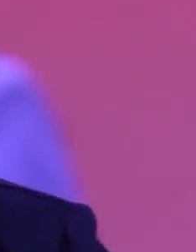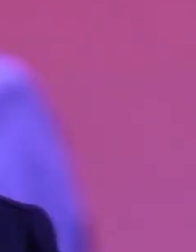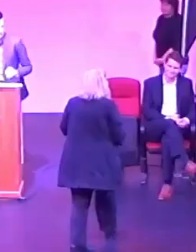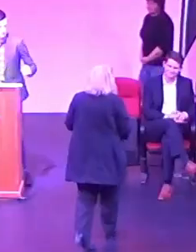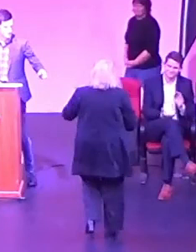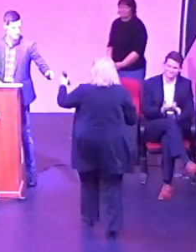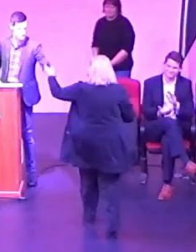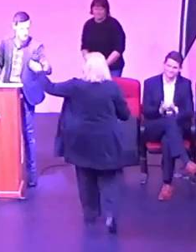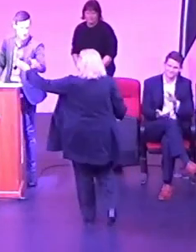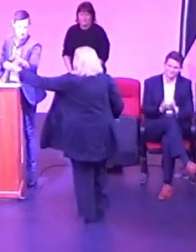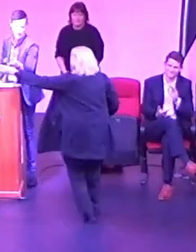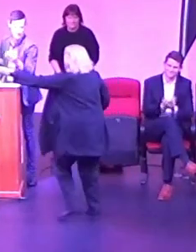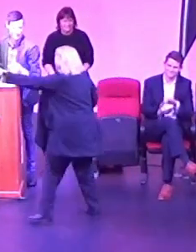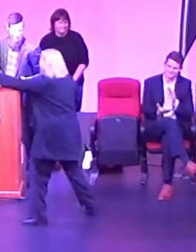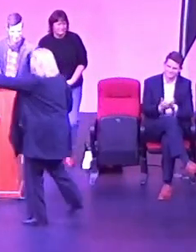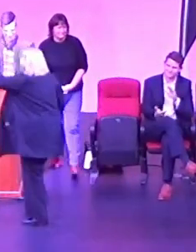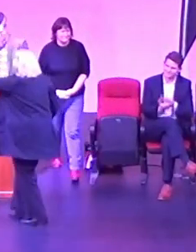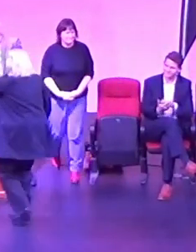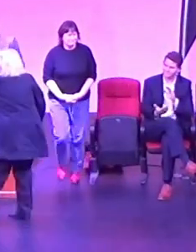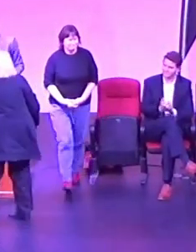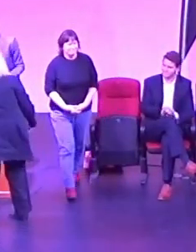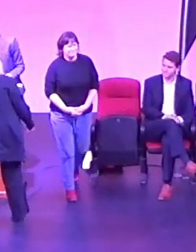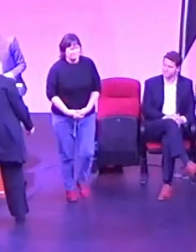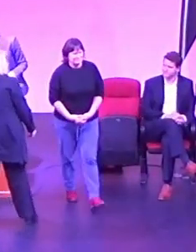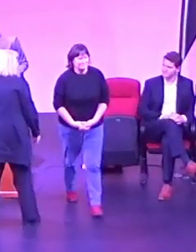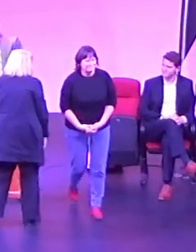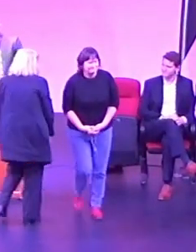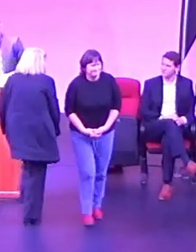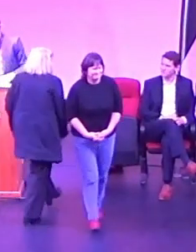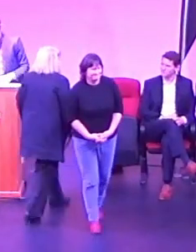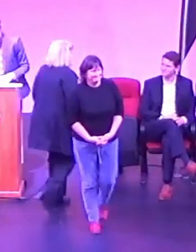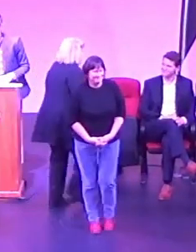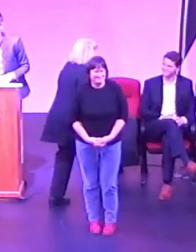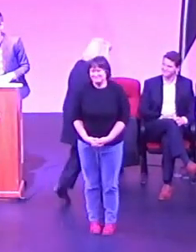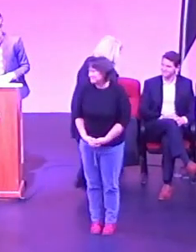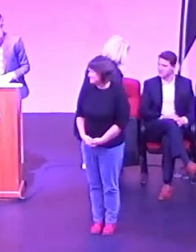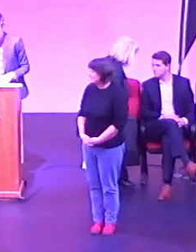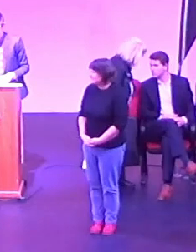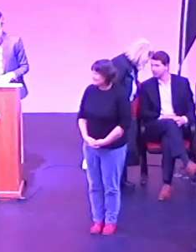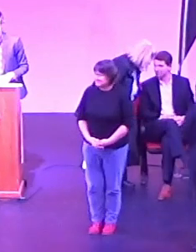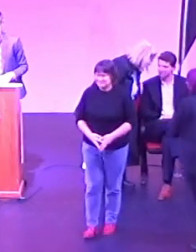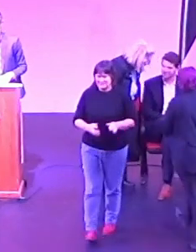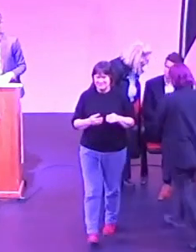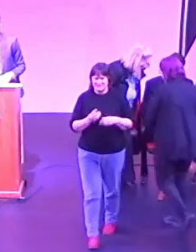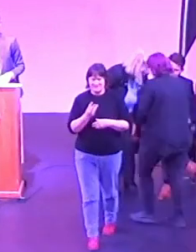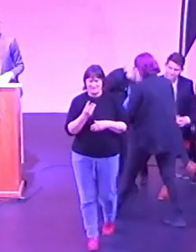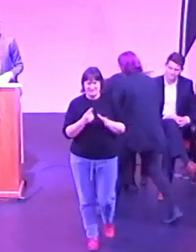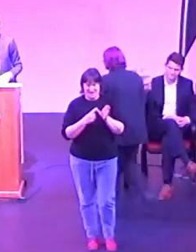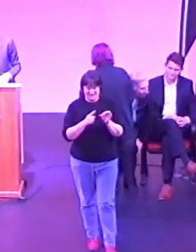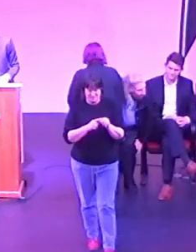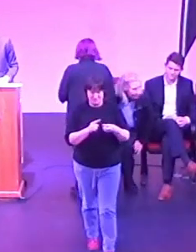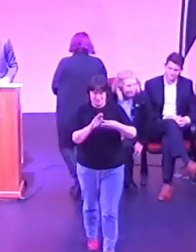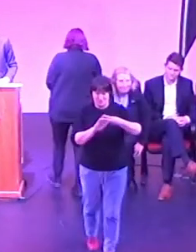everything. There's actually two parts to that question and three parts to the answer. The